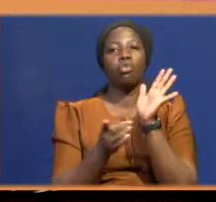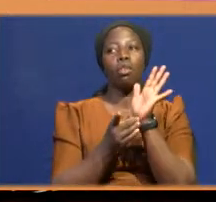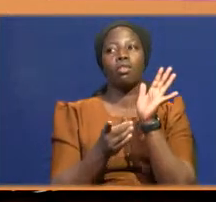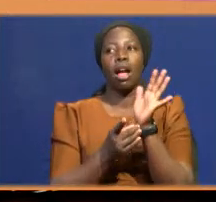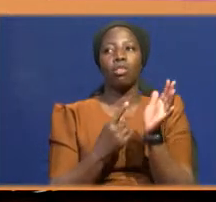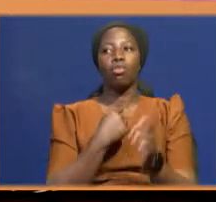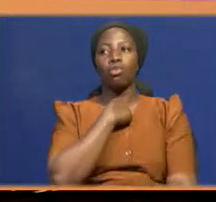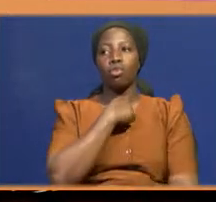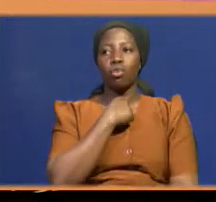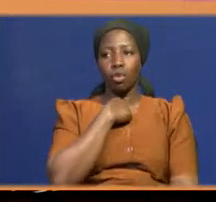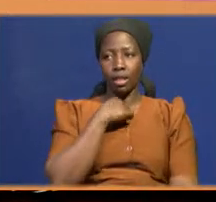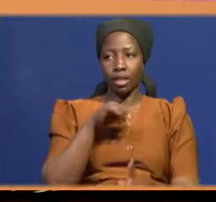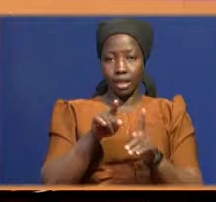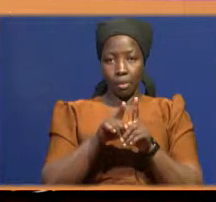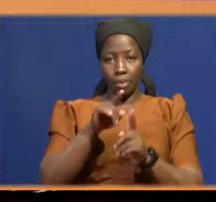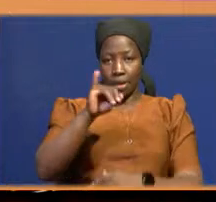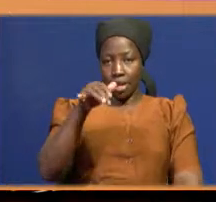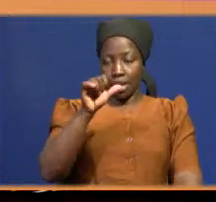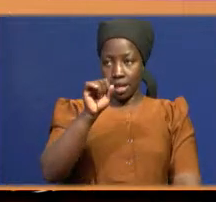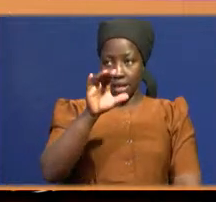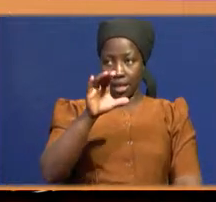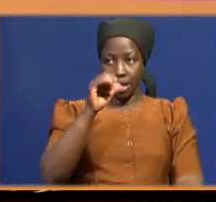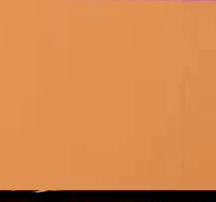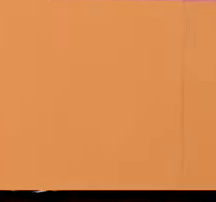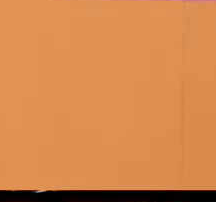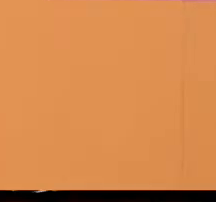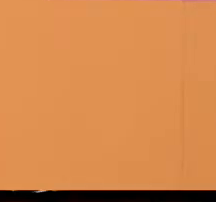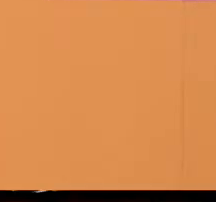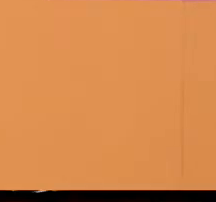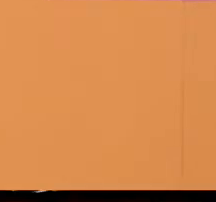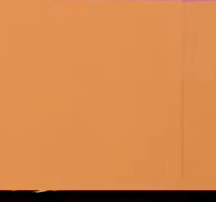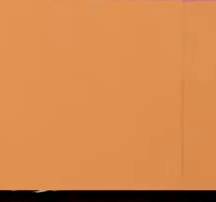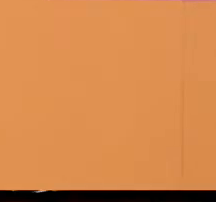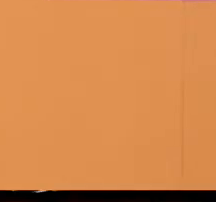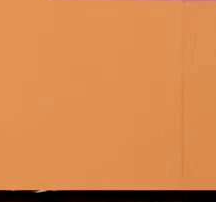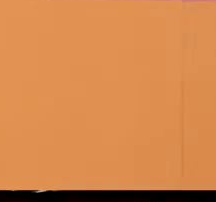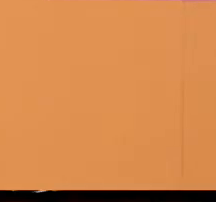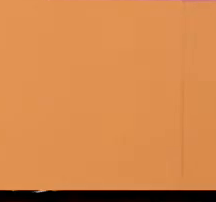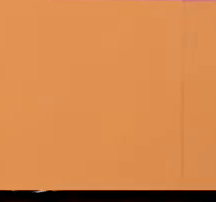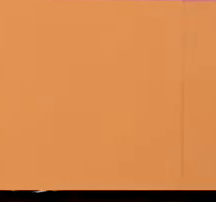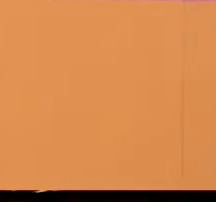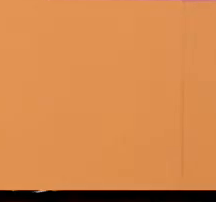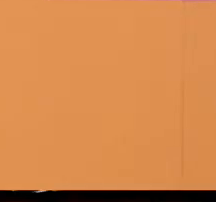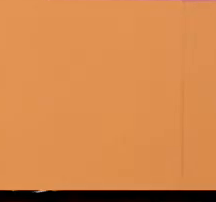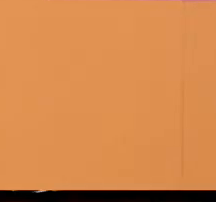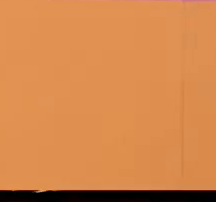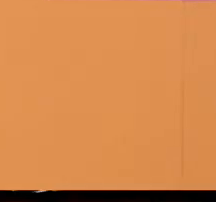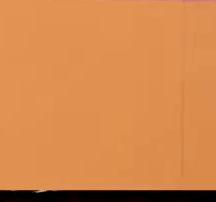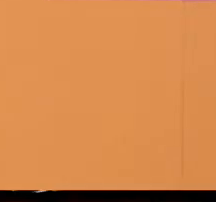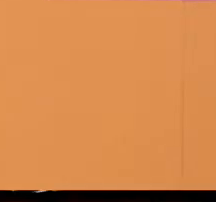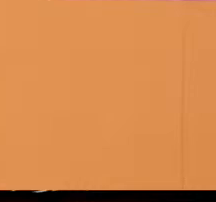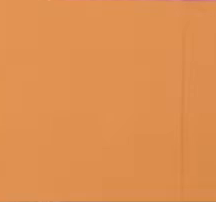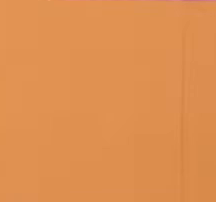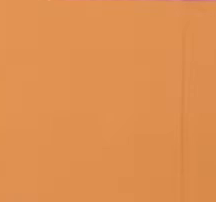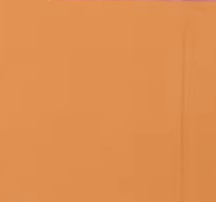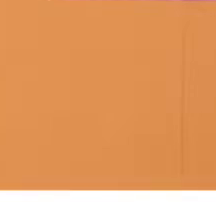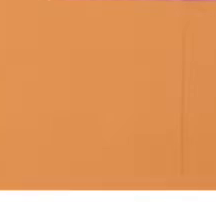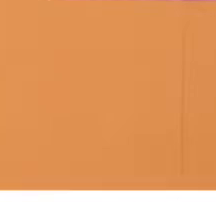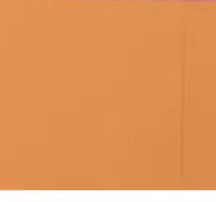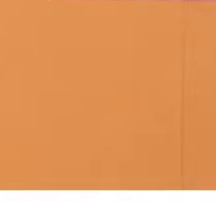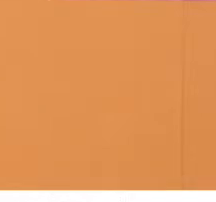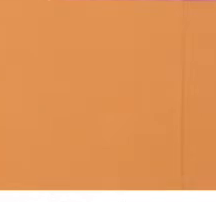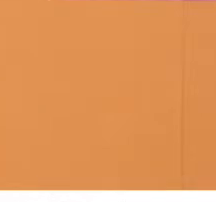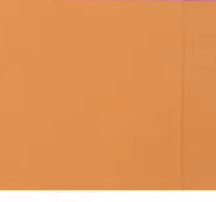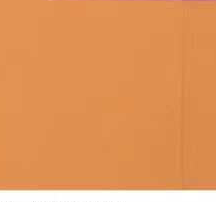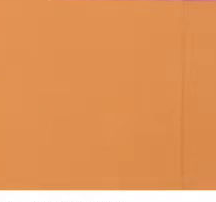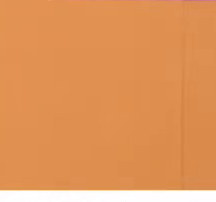and the Judicial Service Commission is carrying out interviews for the Chief Registrar of the Judiciary. And also,